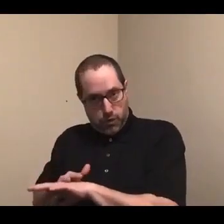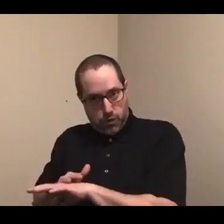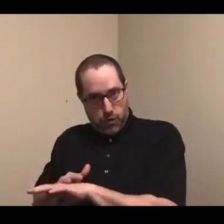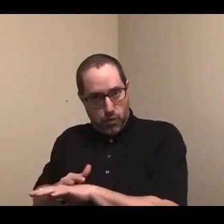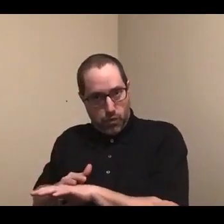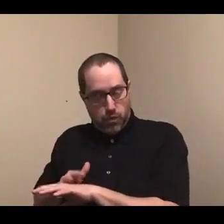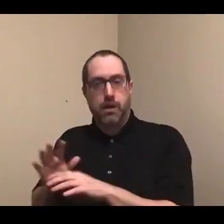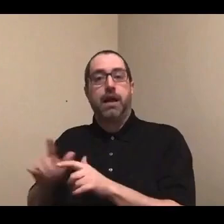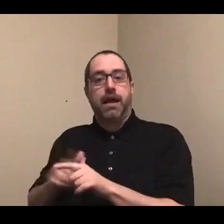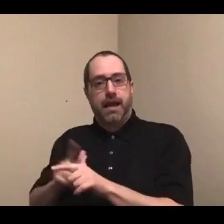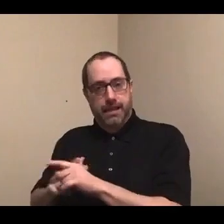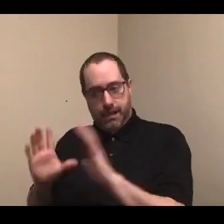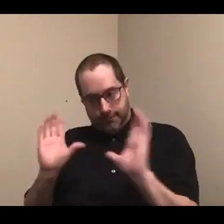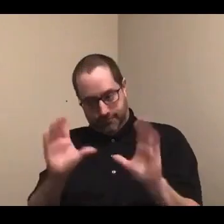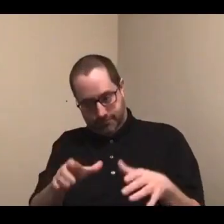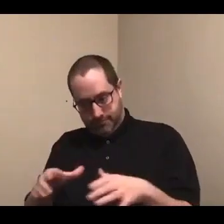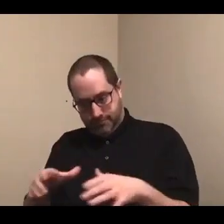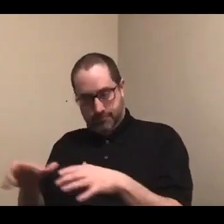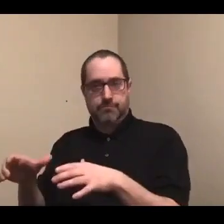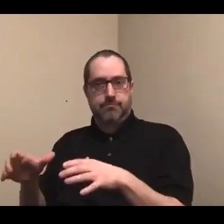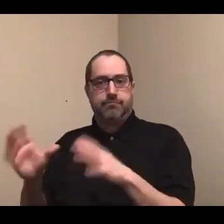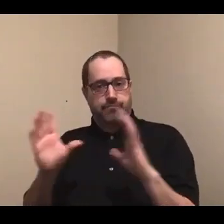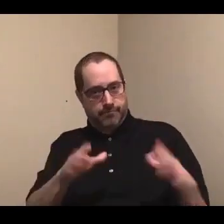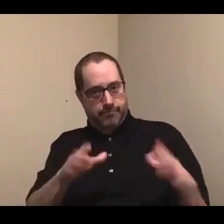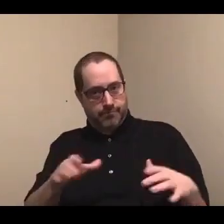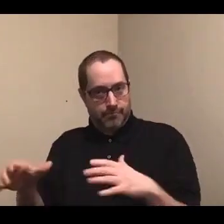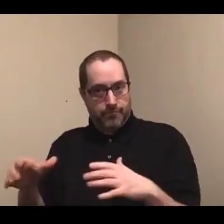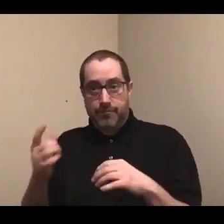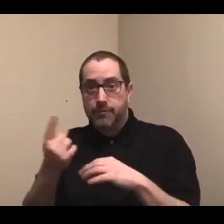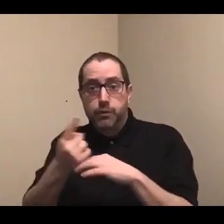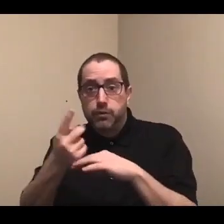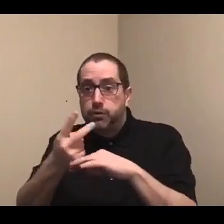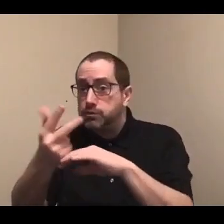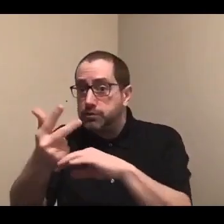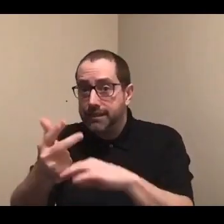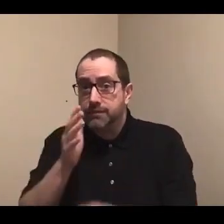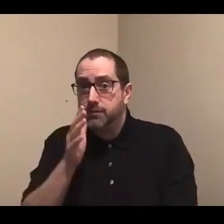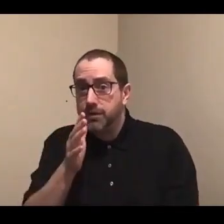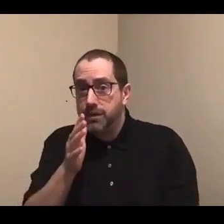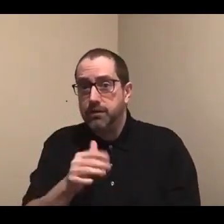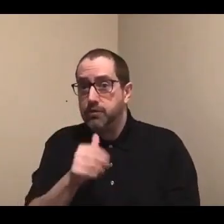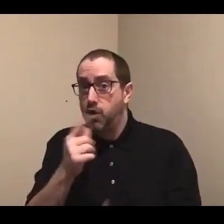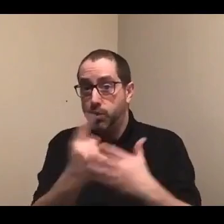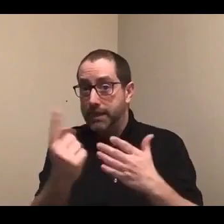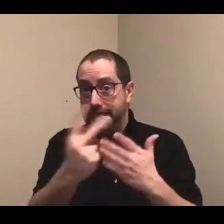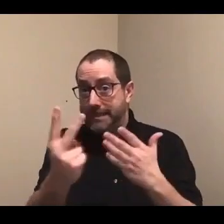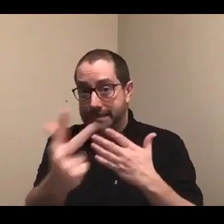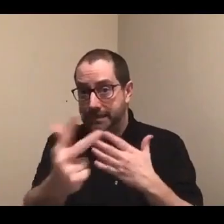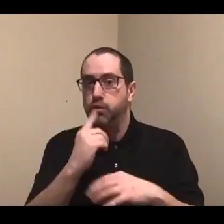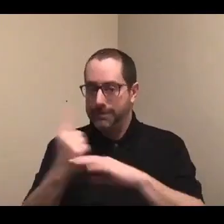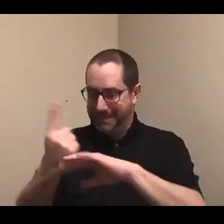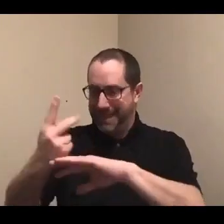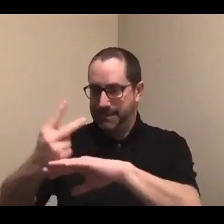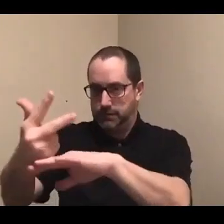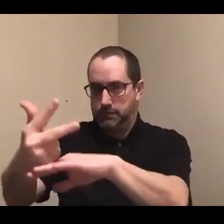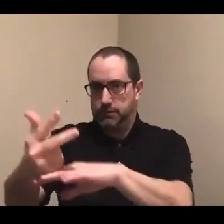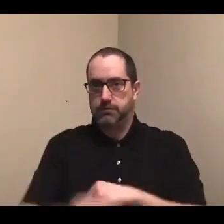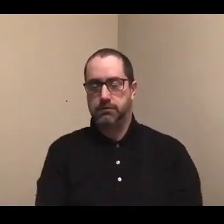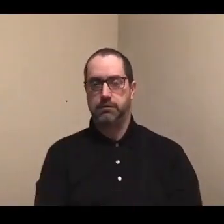the system. And then we will start opening up days after that to different age categories. We'll take another question on the phone.